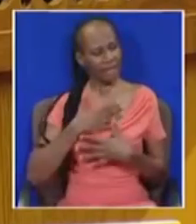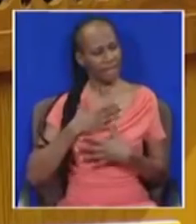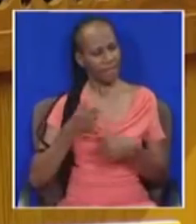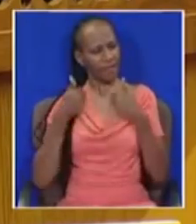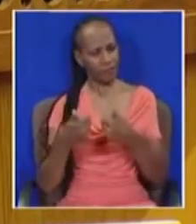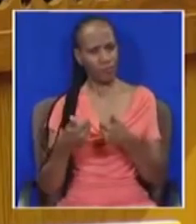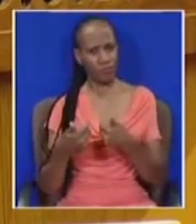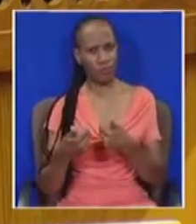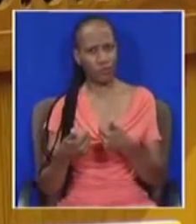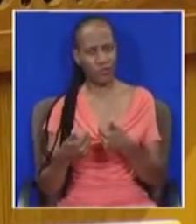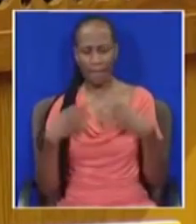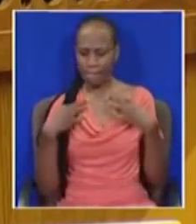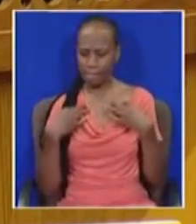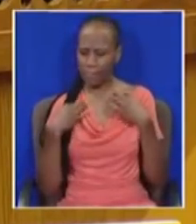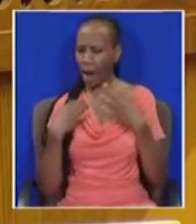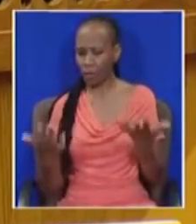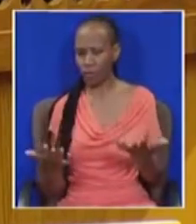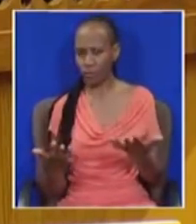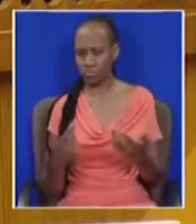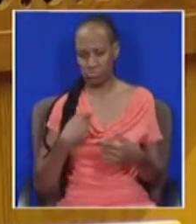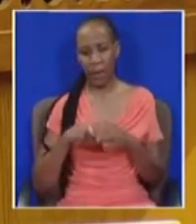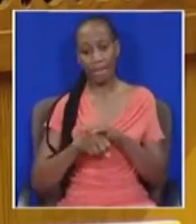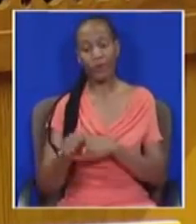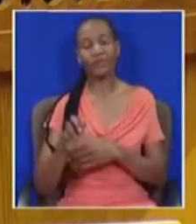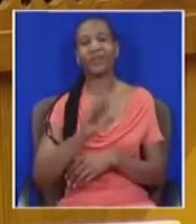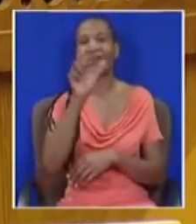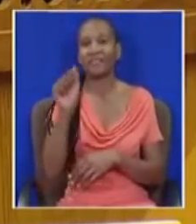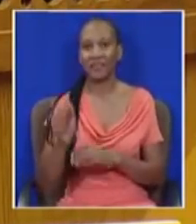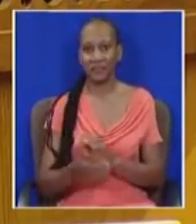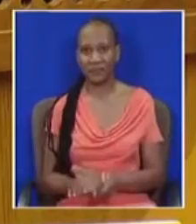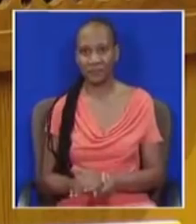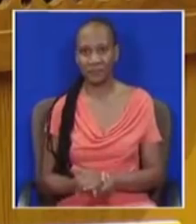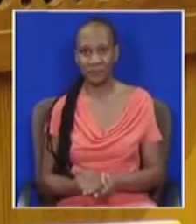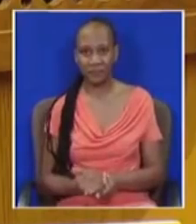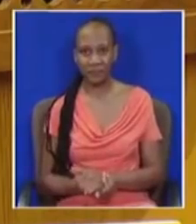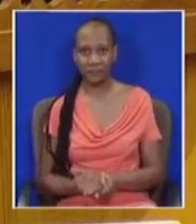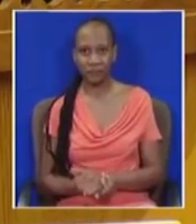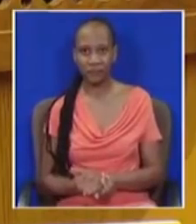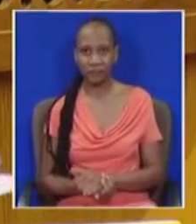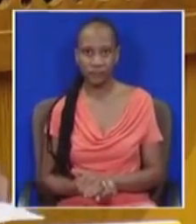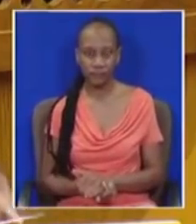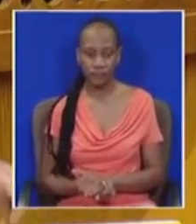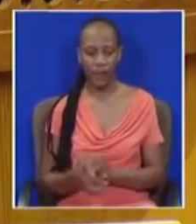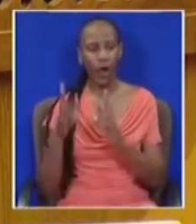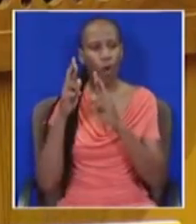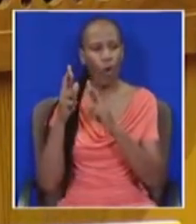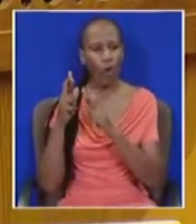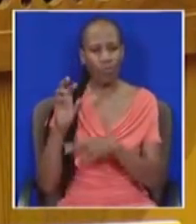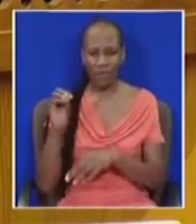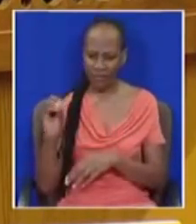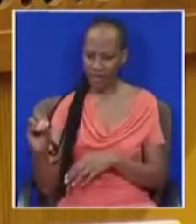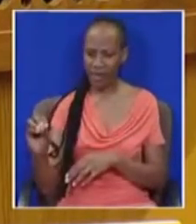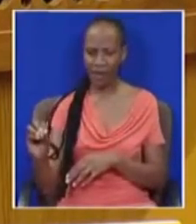to be a citizen of this beautiful country, exciting country with all of its challenges, with all of the hope in the face of